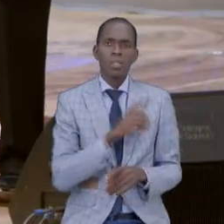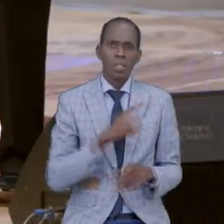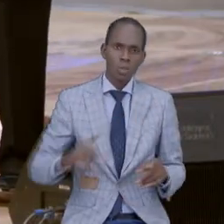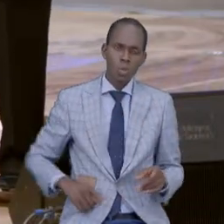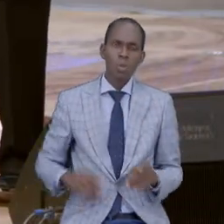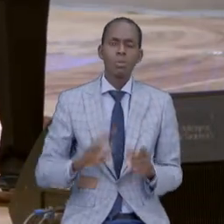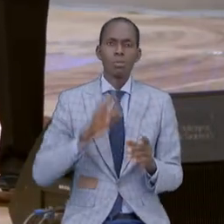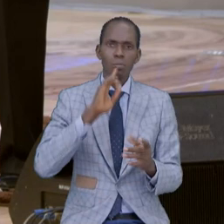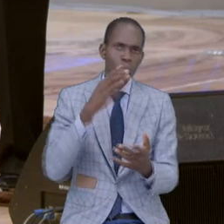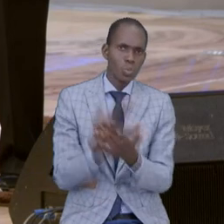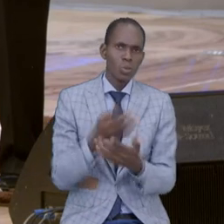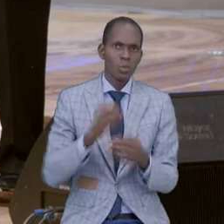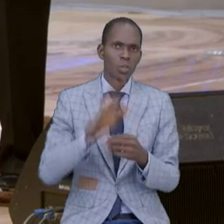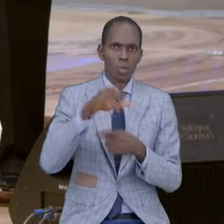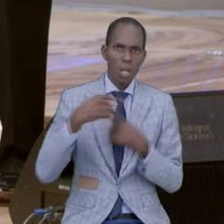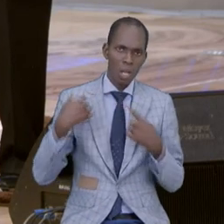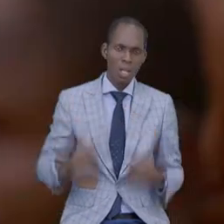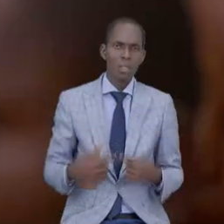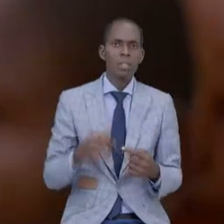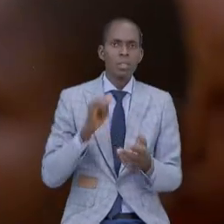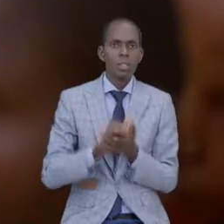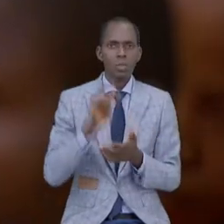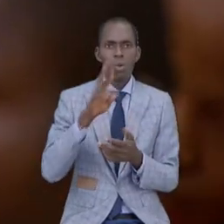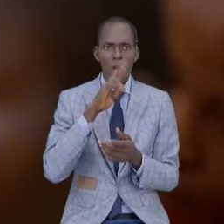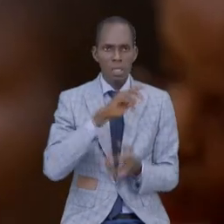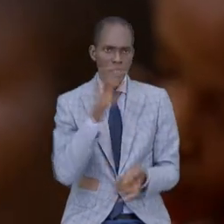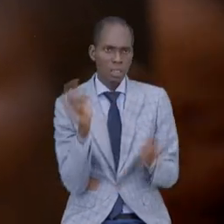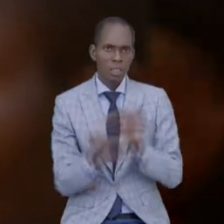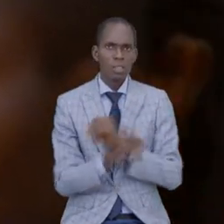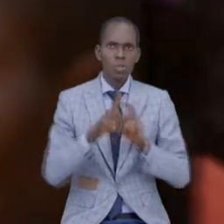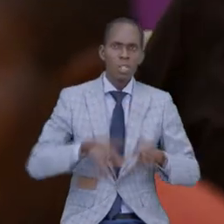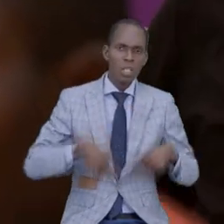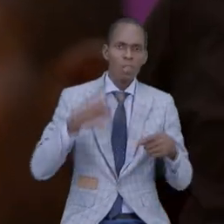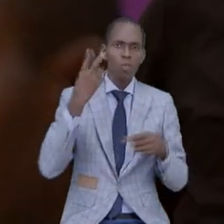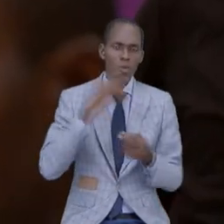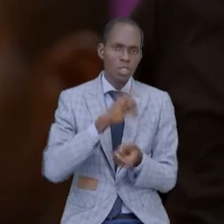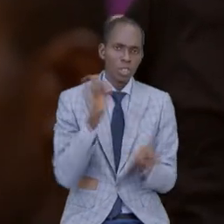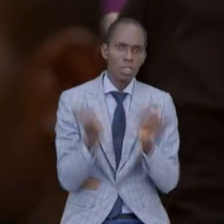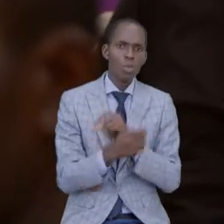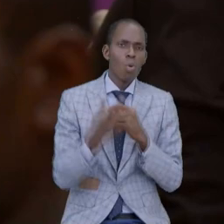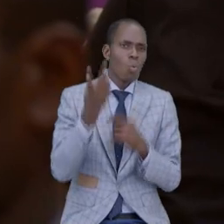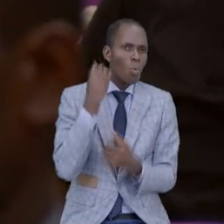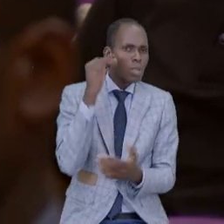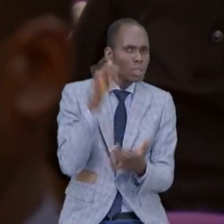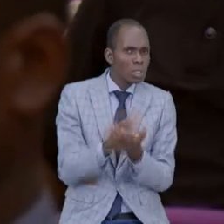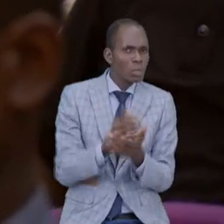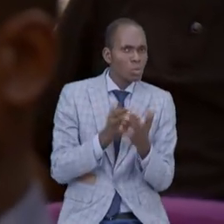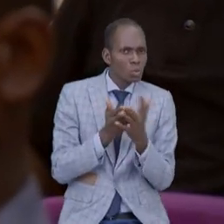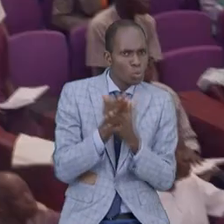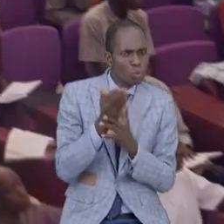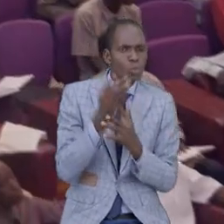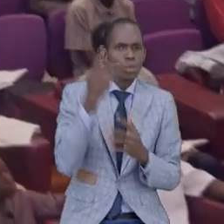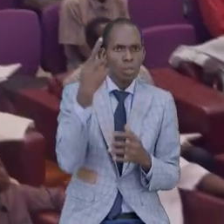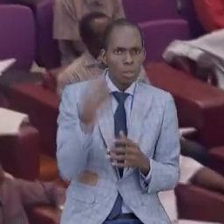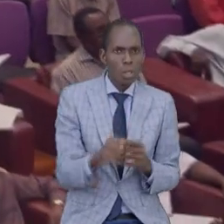heart, and you were transformed, and your life was changed, was that through the